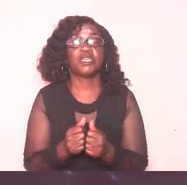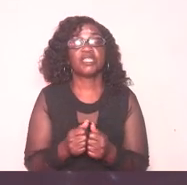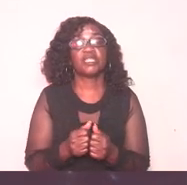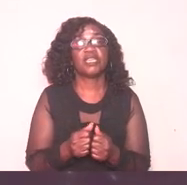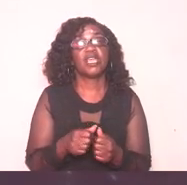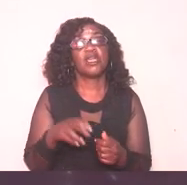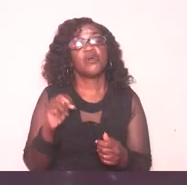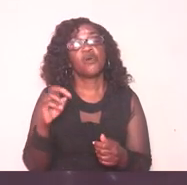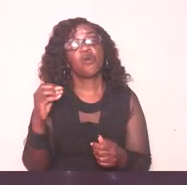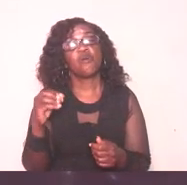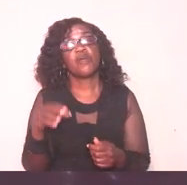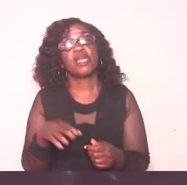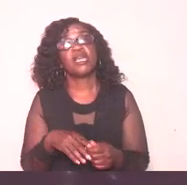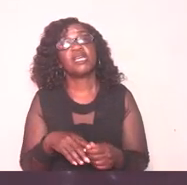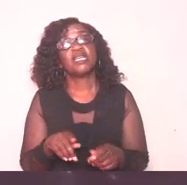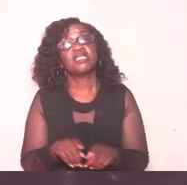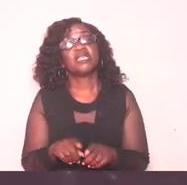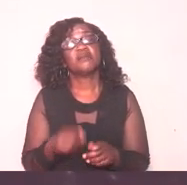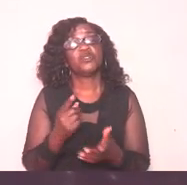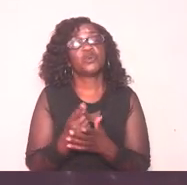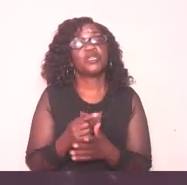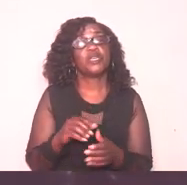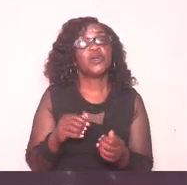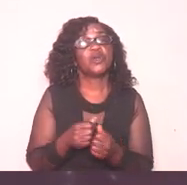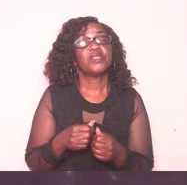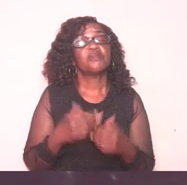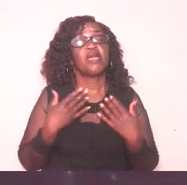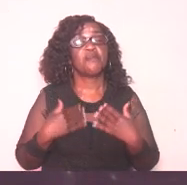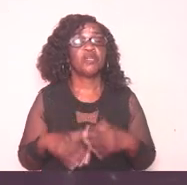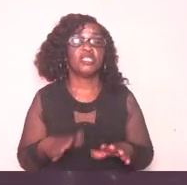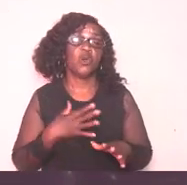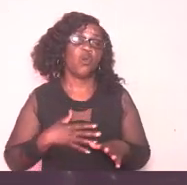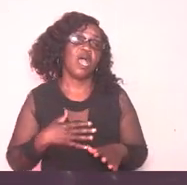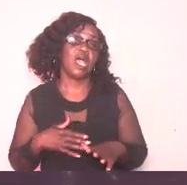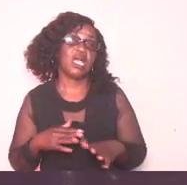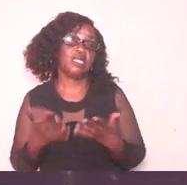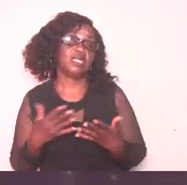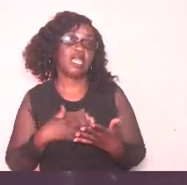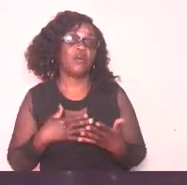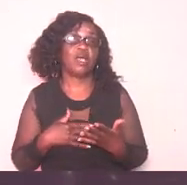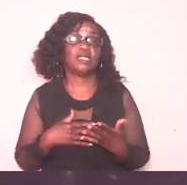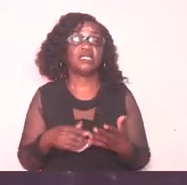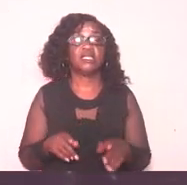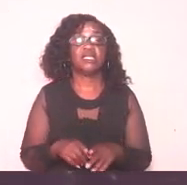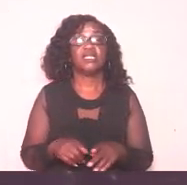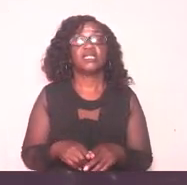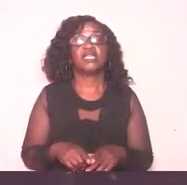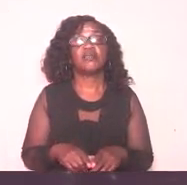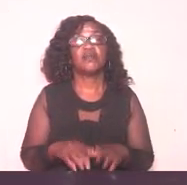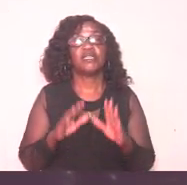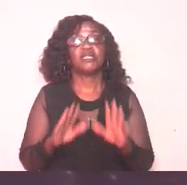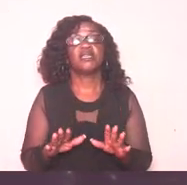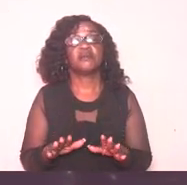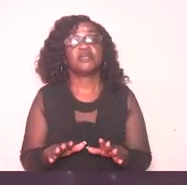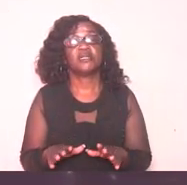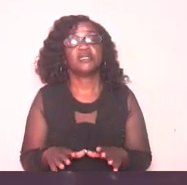this fallacy that I am doing what I want with my body because, again, from said opposition, the presence of